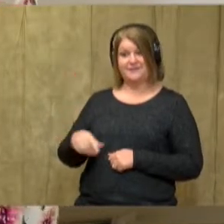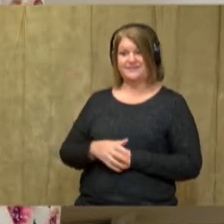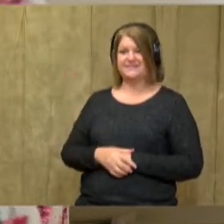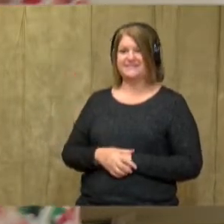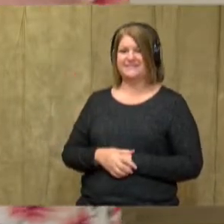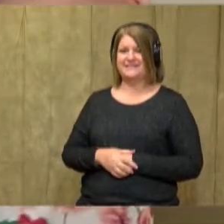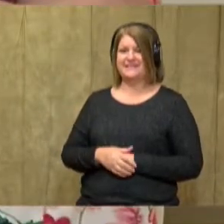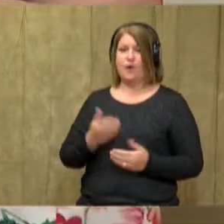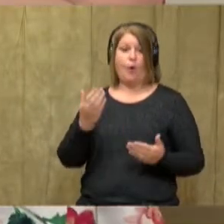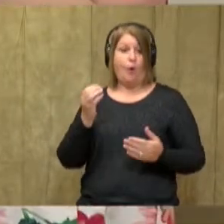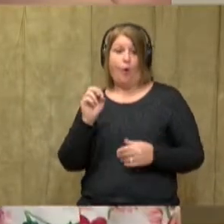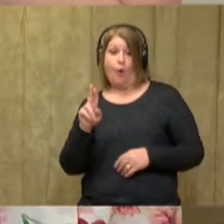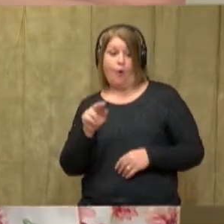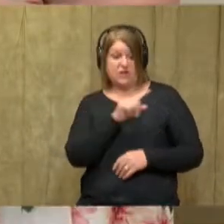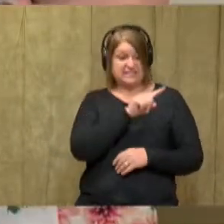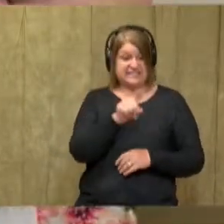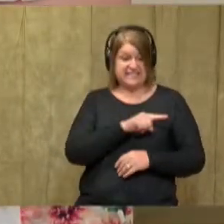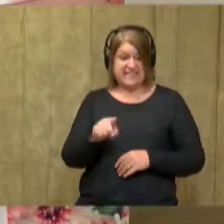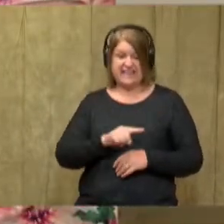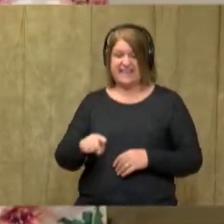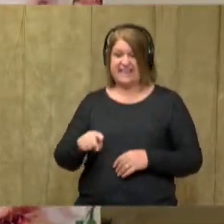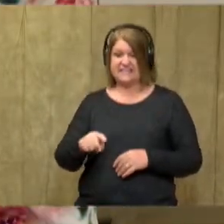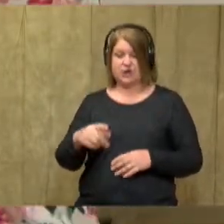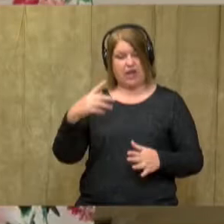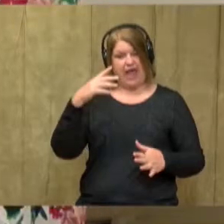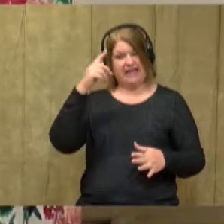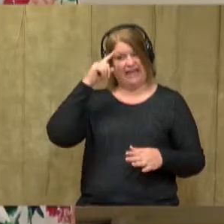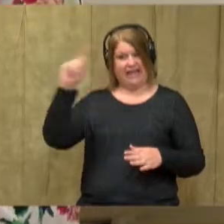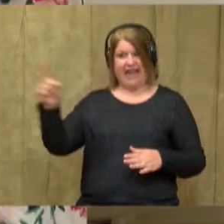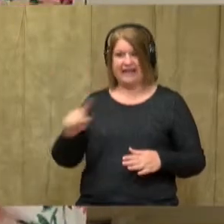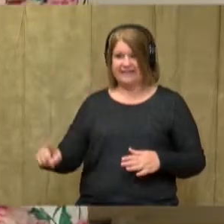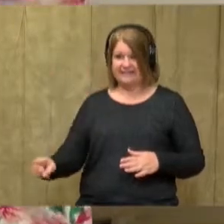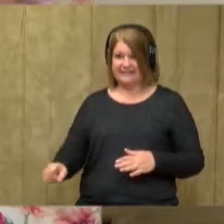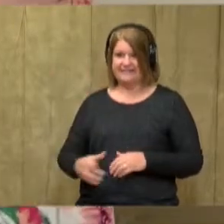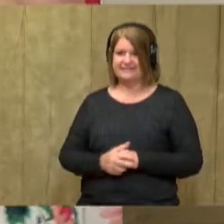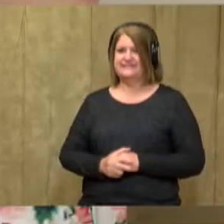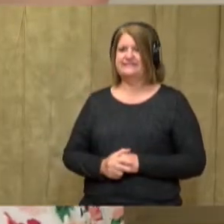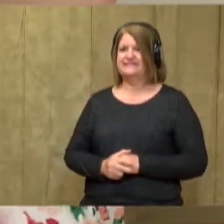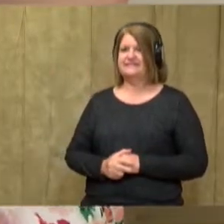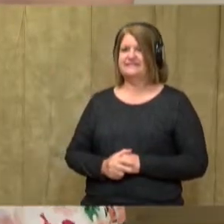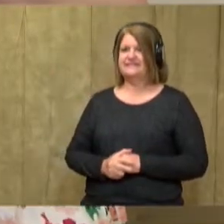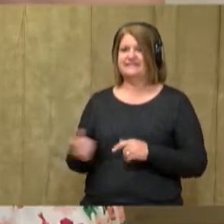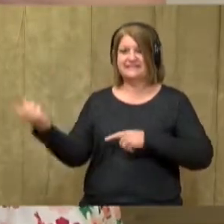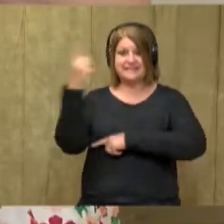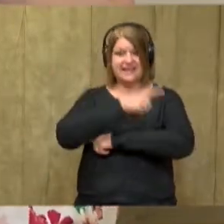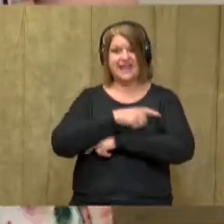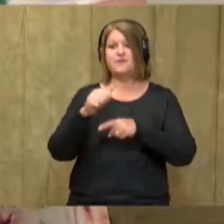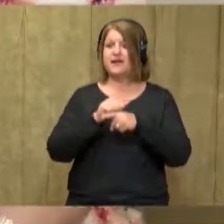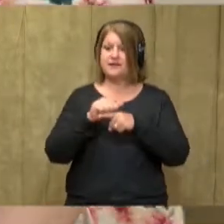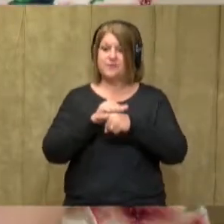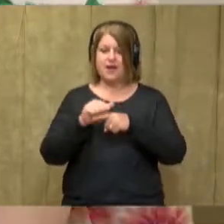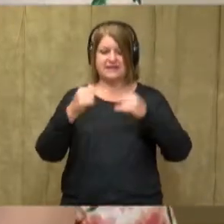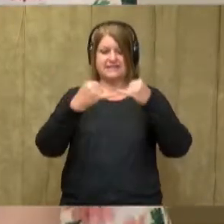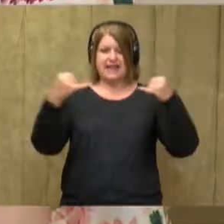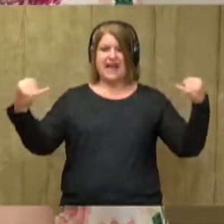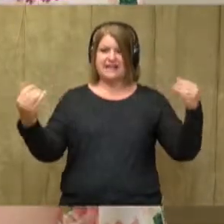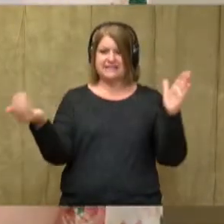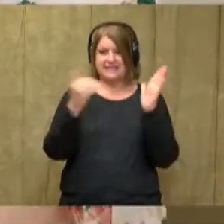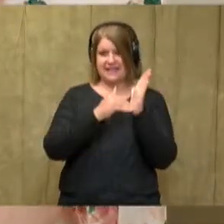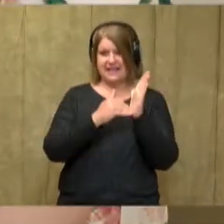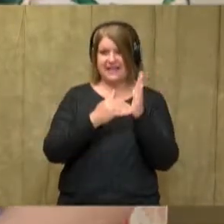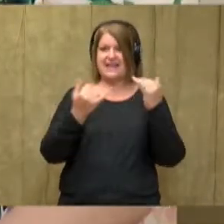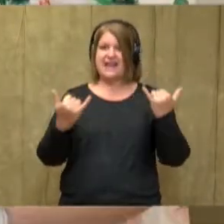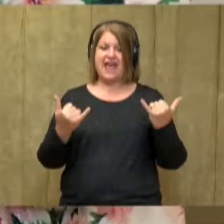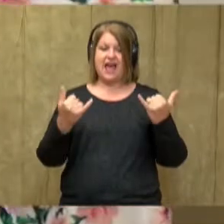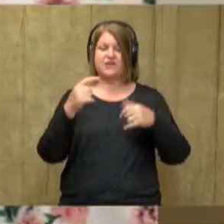or you could draw Z's or lightning bolts, any kind of zigzags you want. So today we got to practice our lines again. All right, now it's time